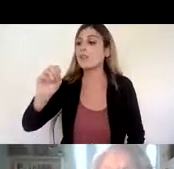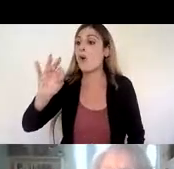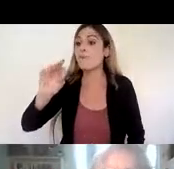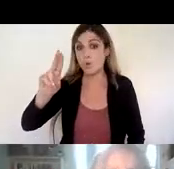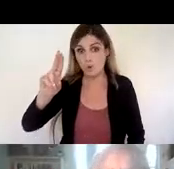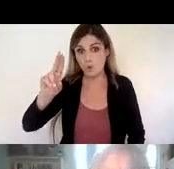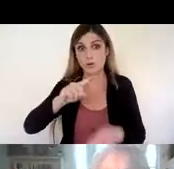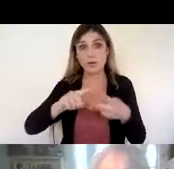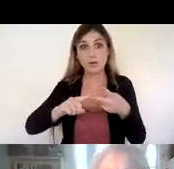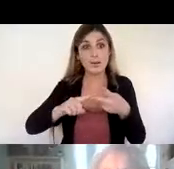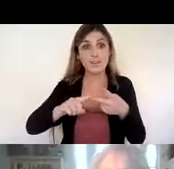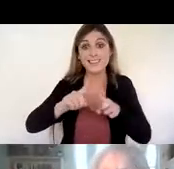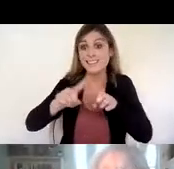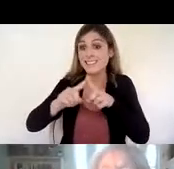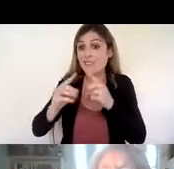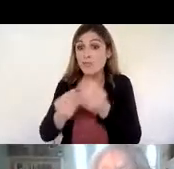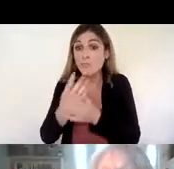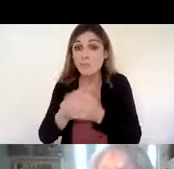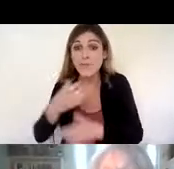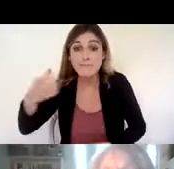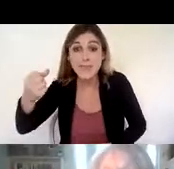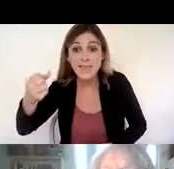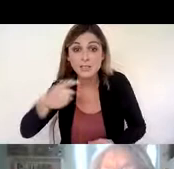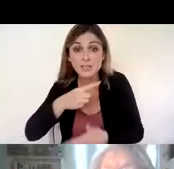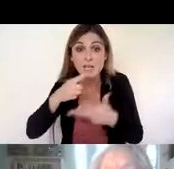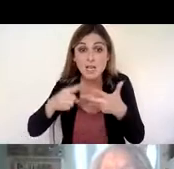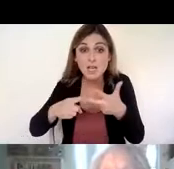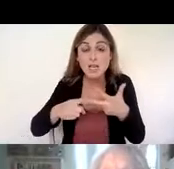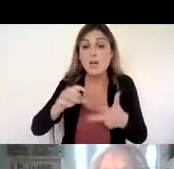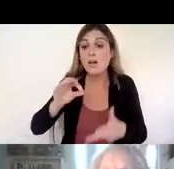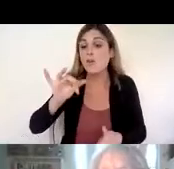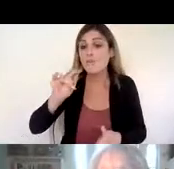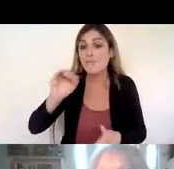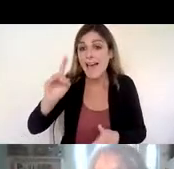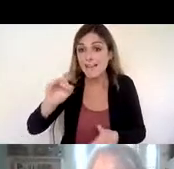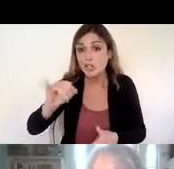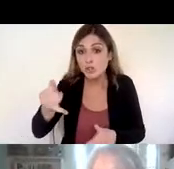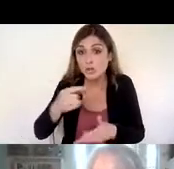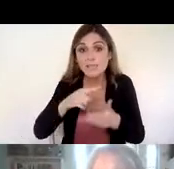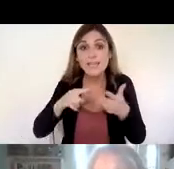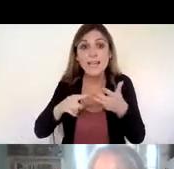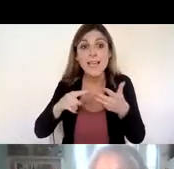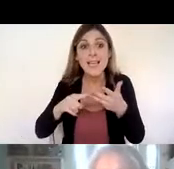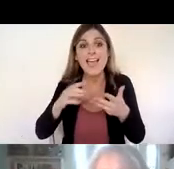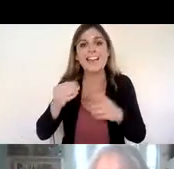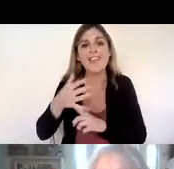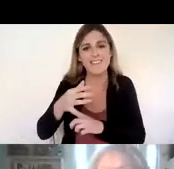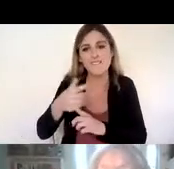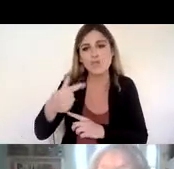plant milks, any kind of fortified plant milk, fortified juices, and cruciferous leafy green vegetables, the ones in the cabbage